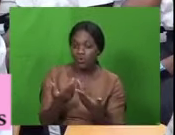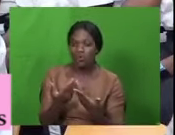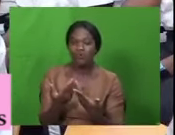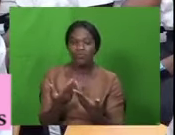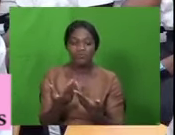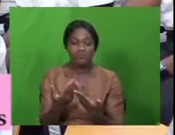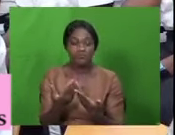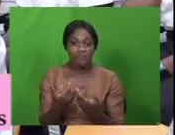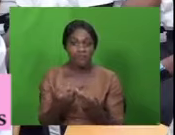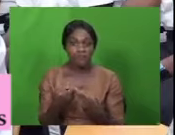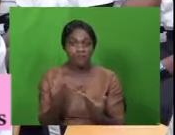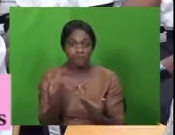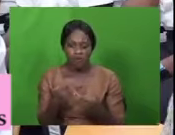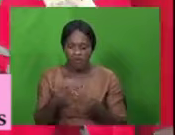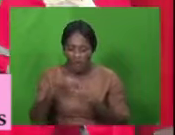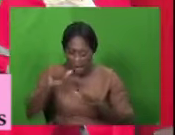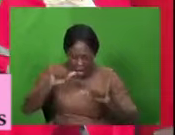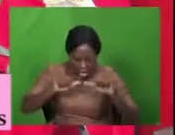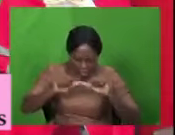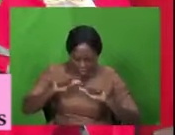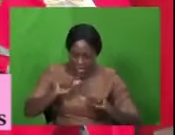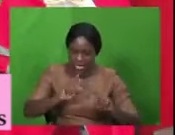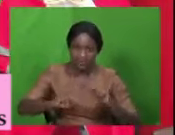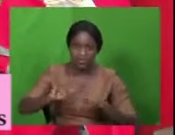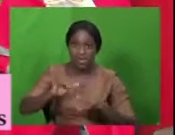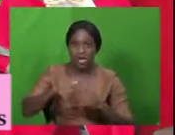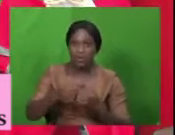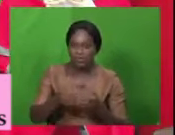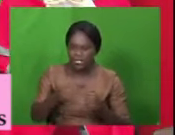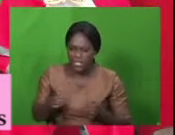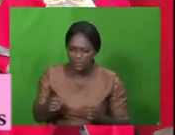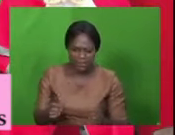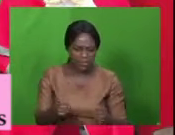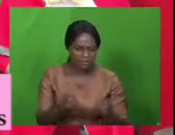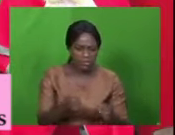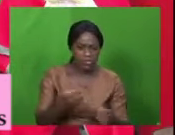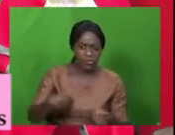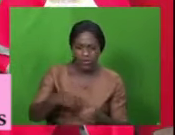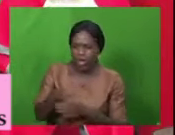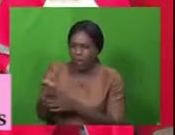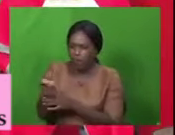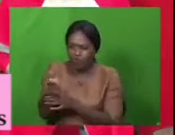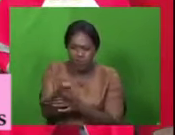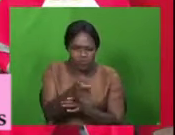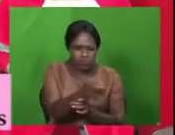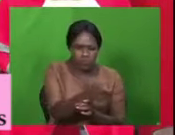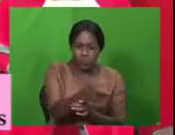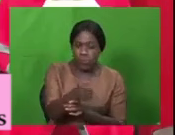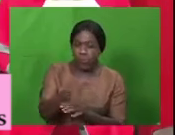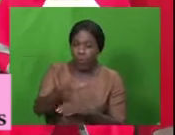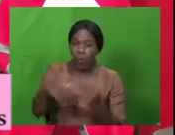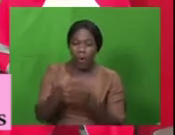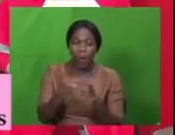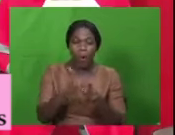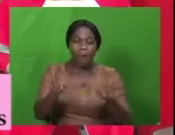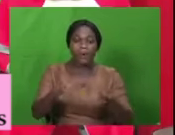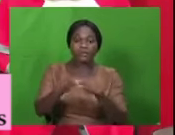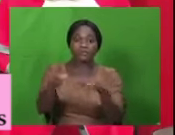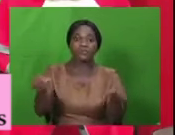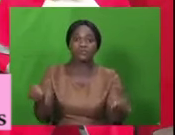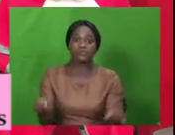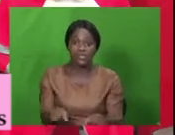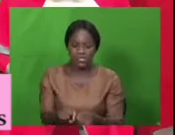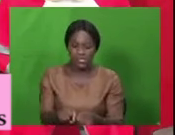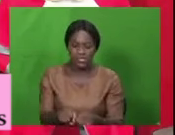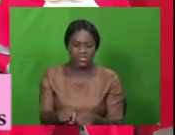other scientists on the urgency of fumigating all public spaces, including